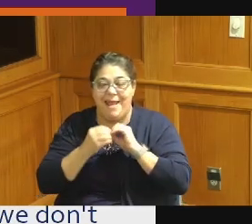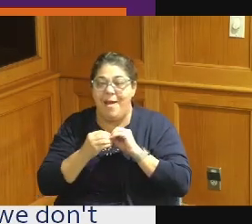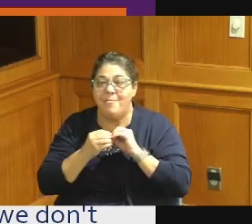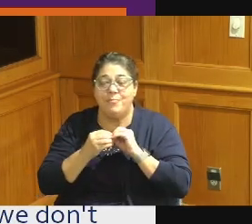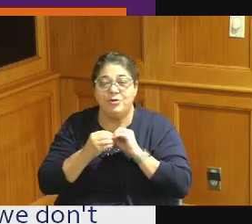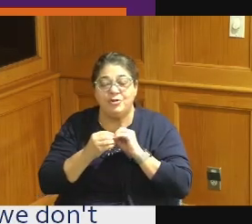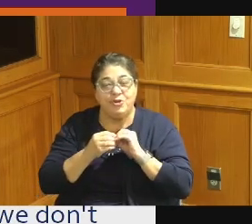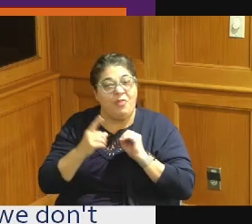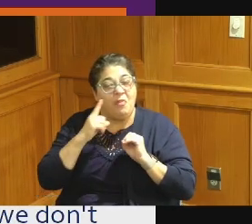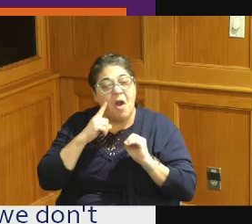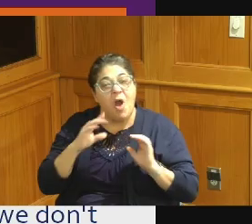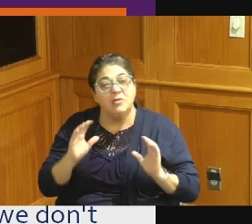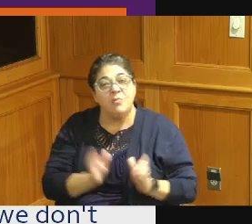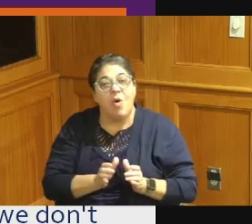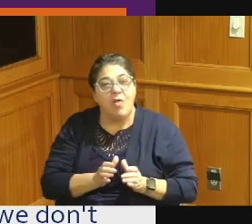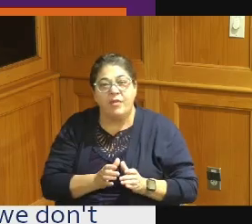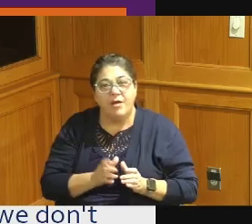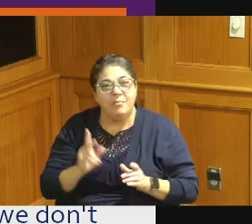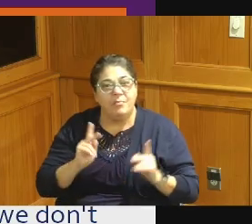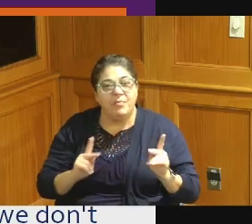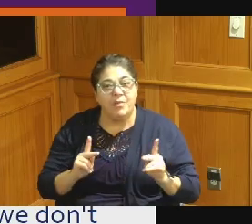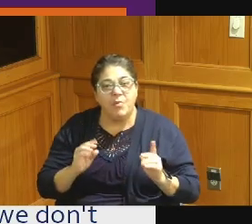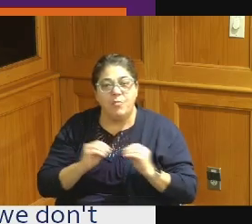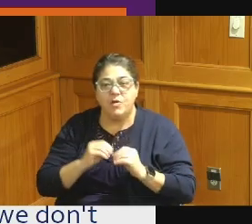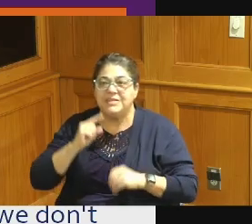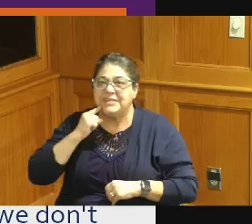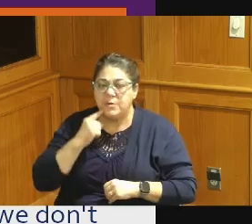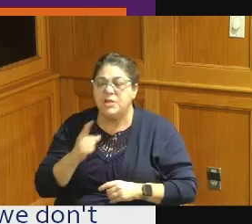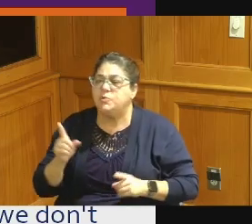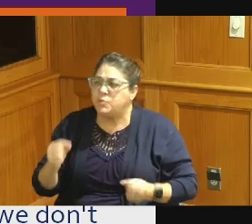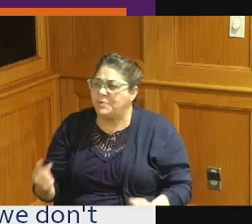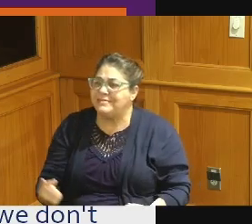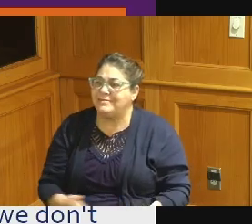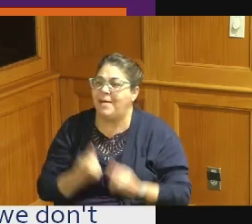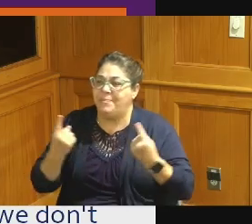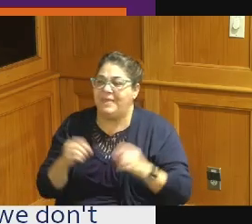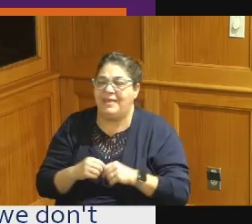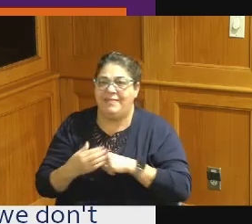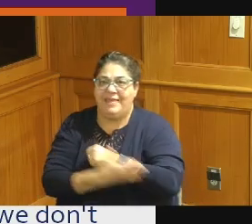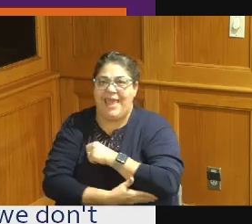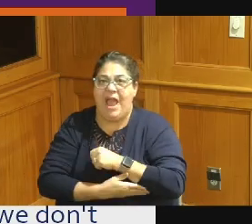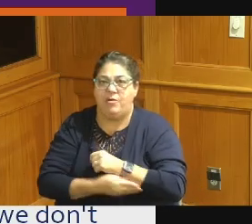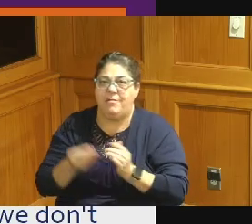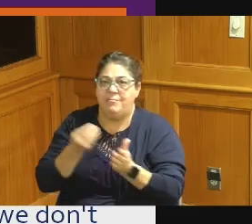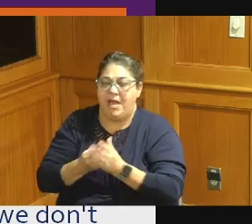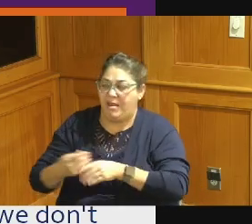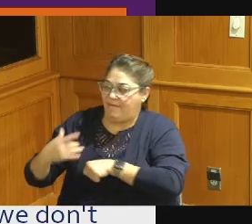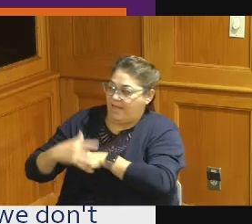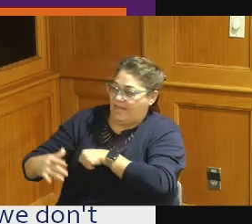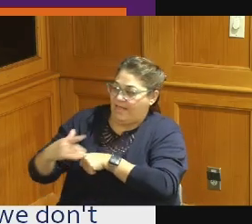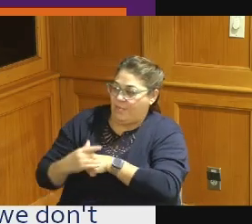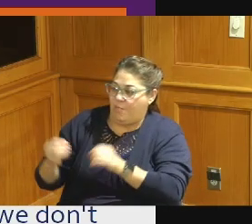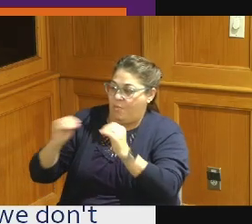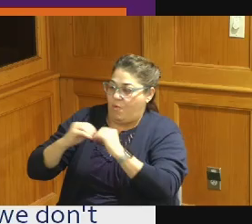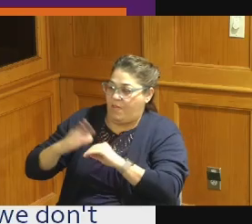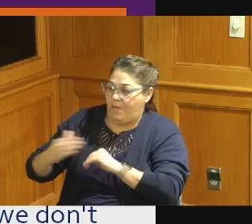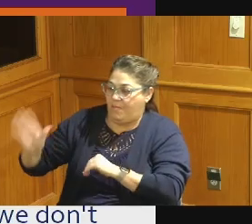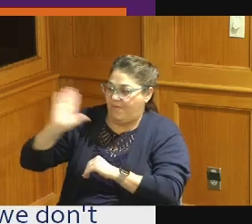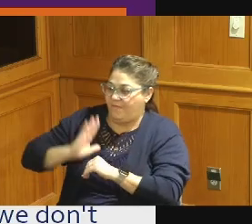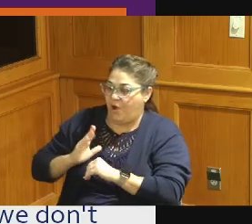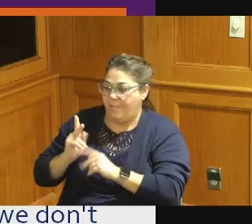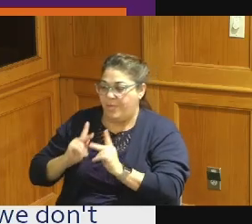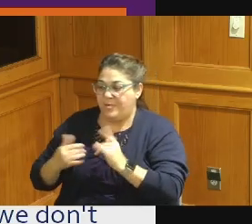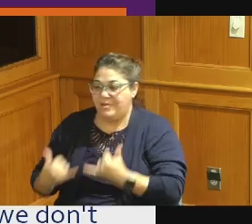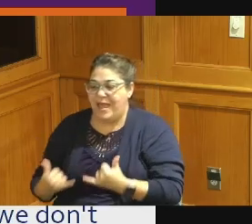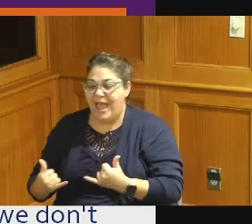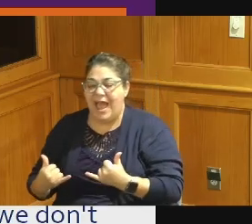grown over time as people have gotten more serious about, let's do stuff in the county because now there's funding available, more than there used to be. And now we